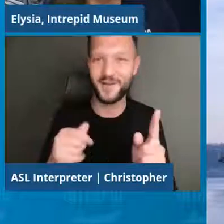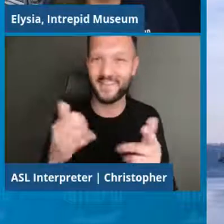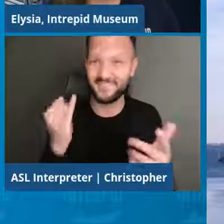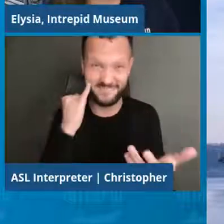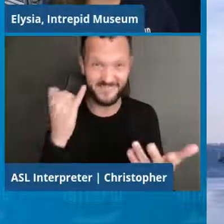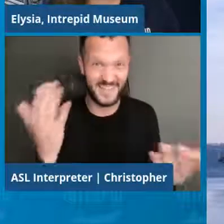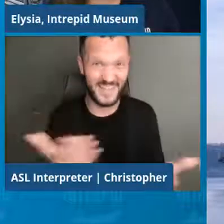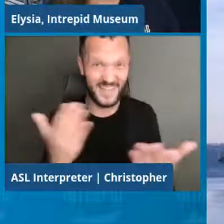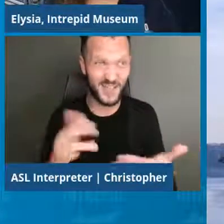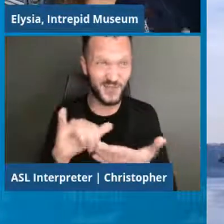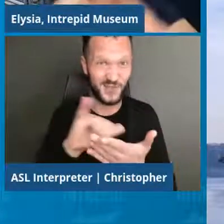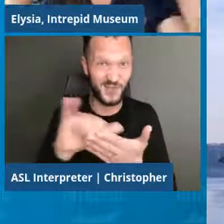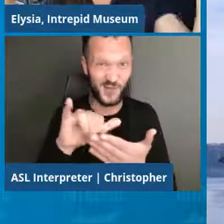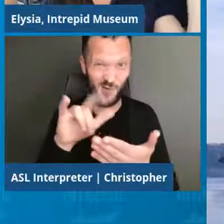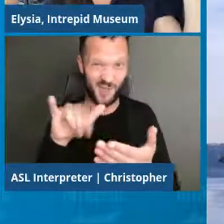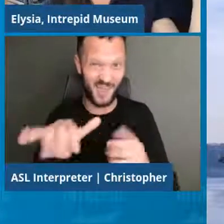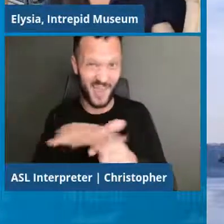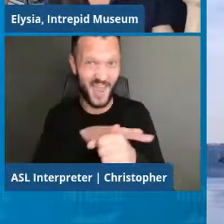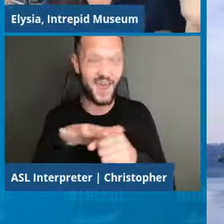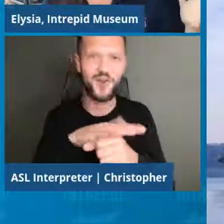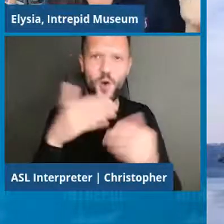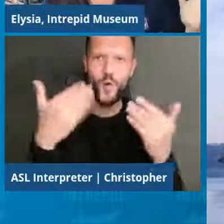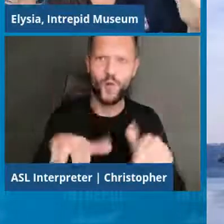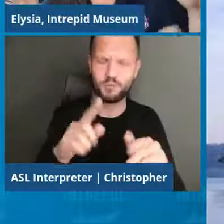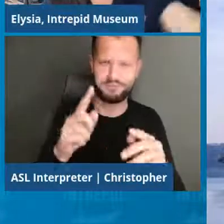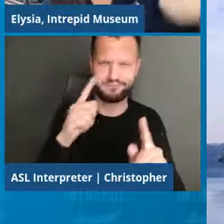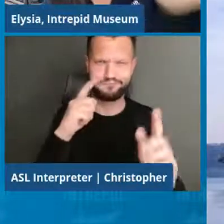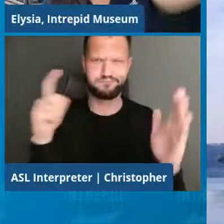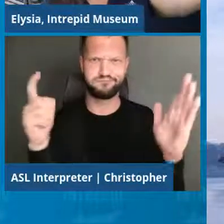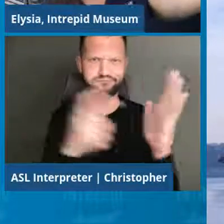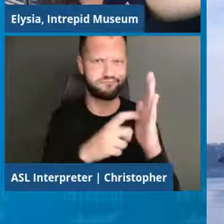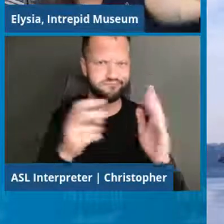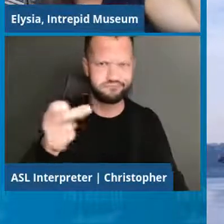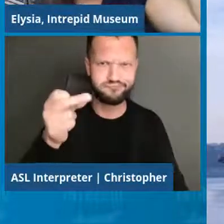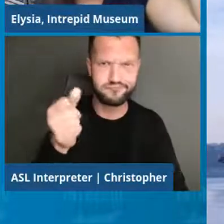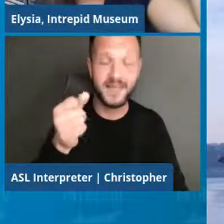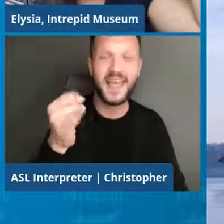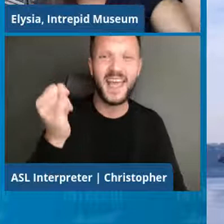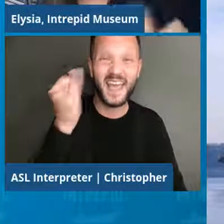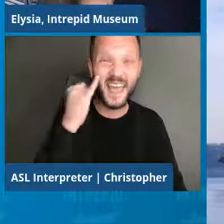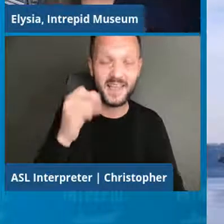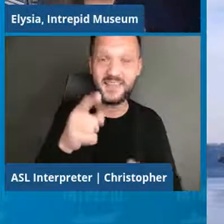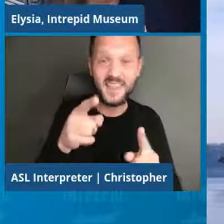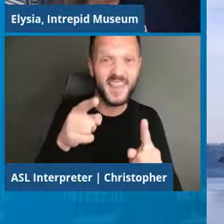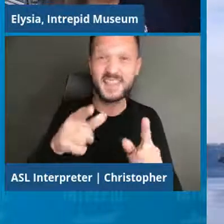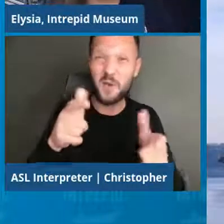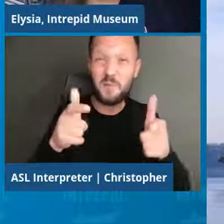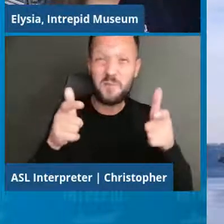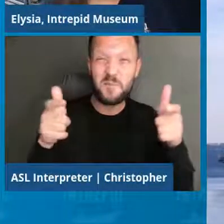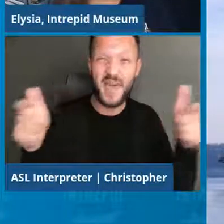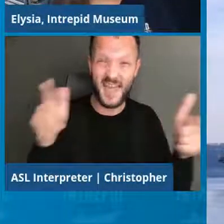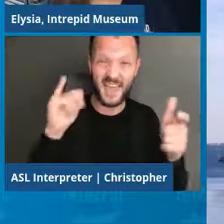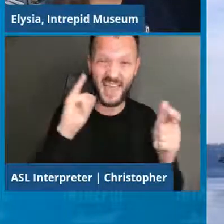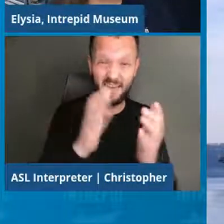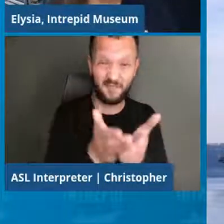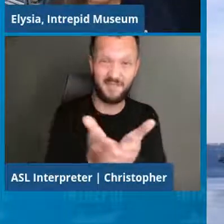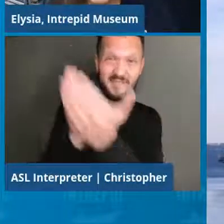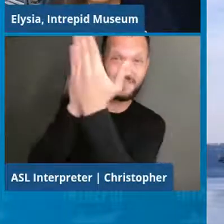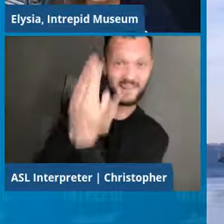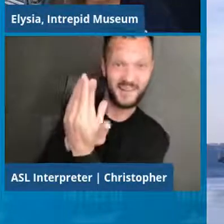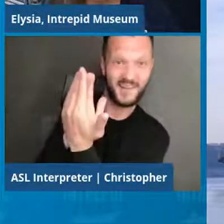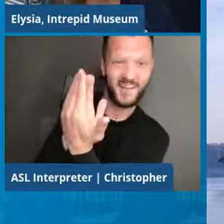miss. The Intrepid is so big that if you were to stand it up on its end, it would be taller than a New York